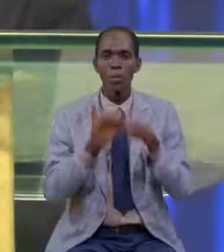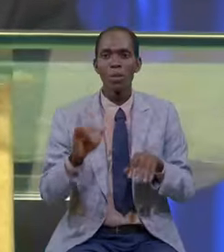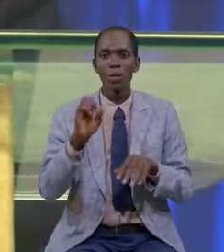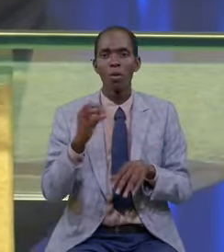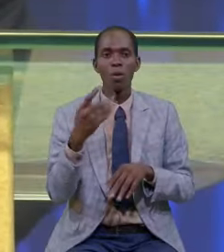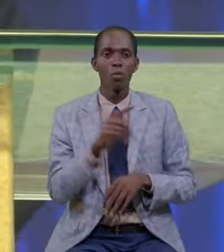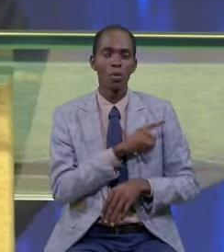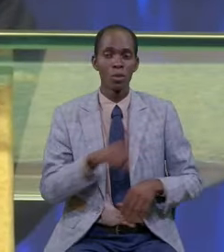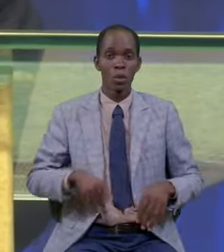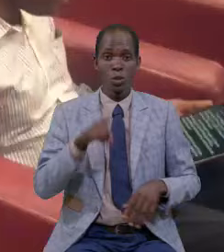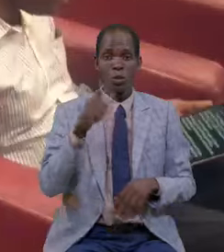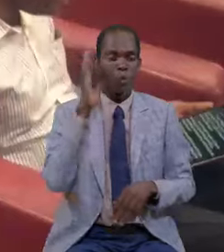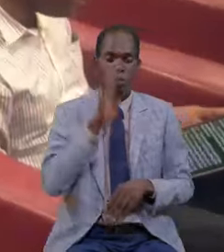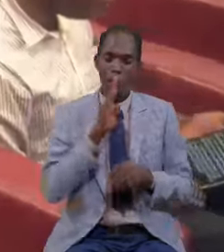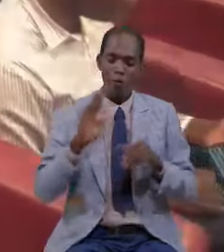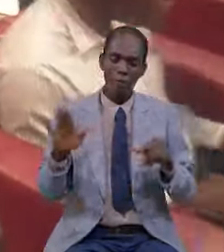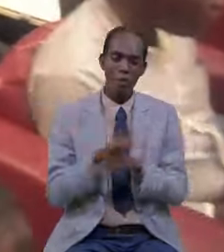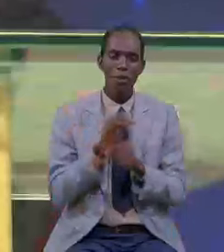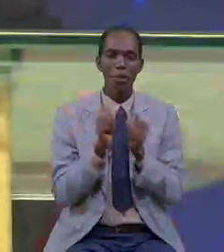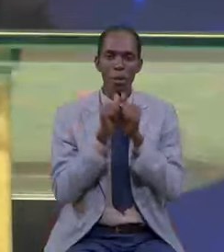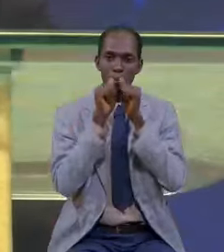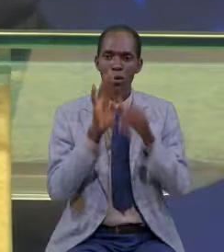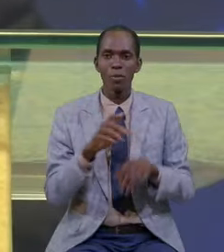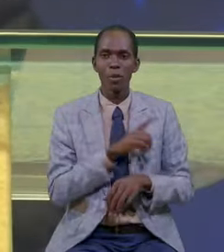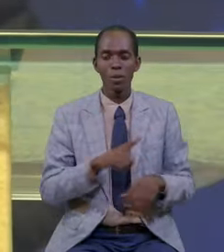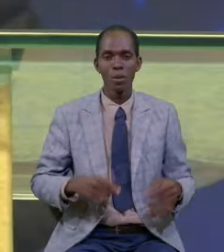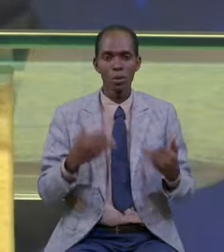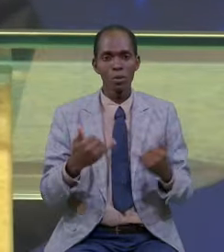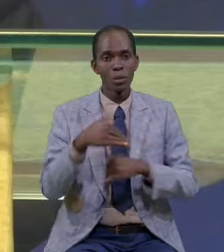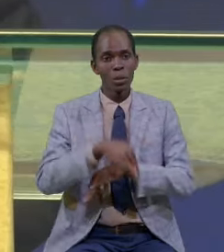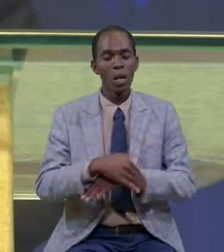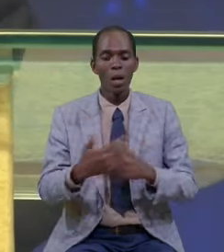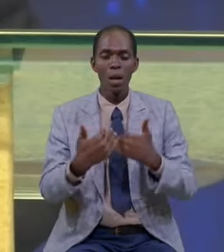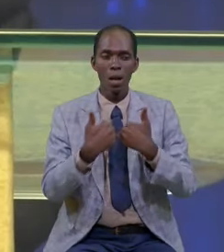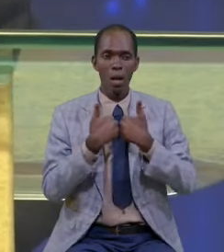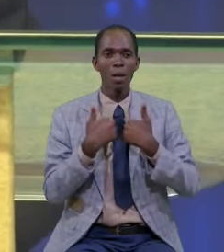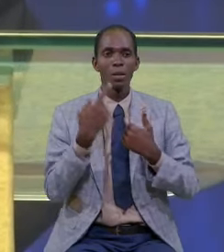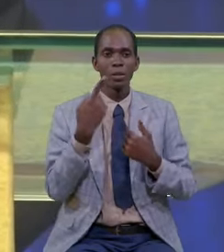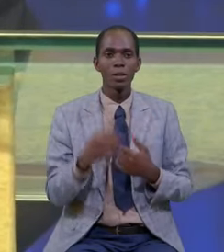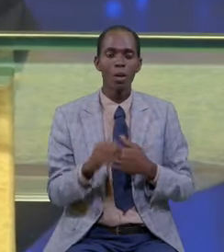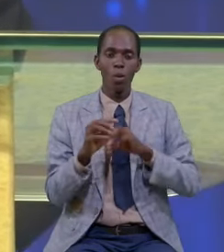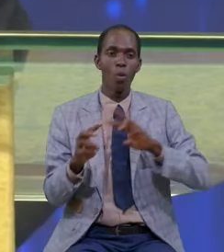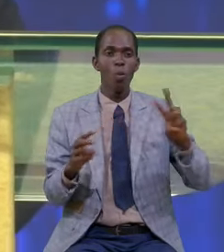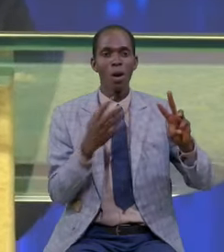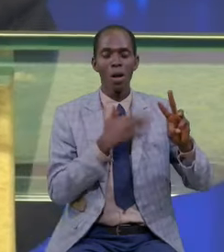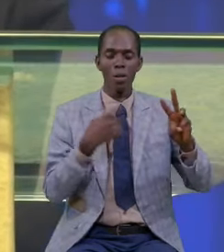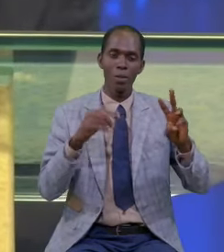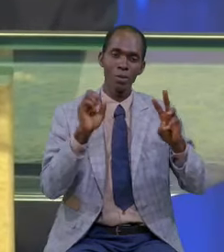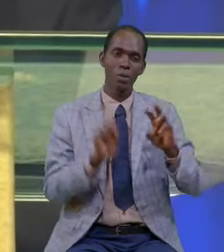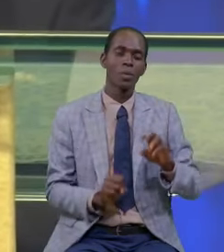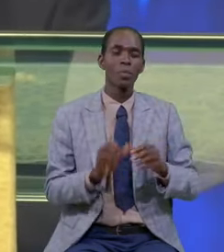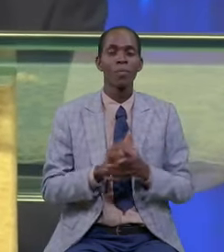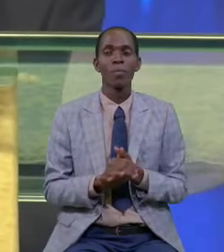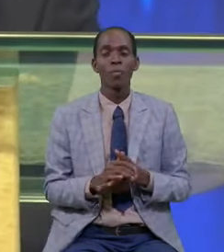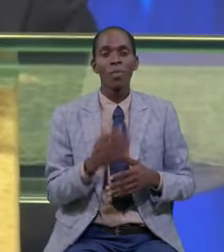are going to be full of the blessings of the Lord tonight. Possess thou the west and the south. And of